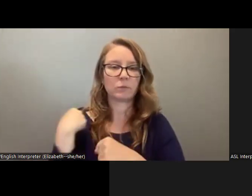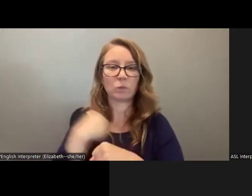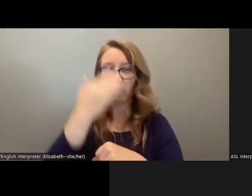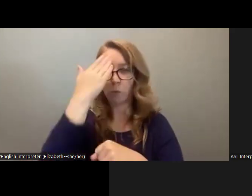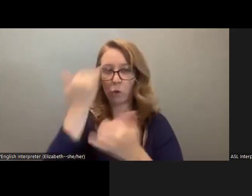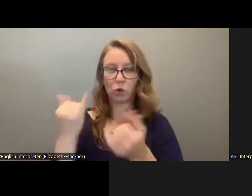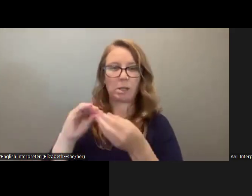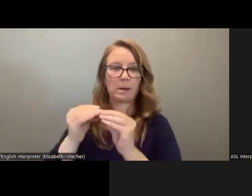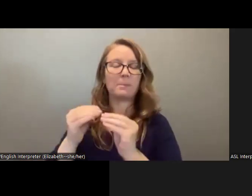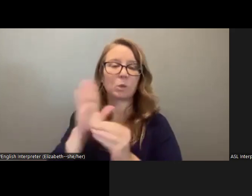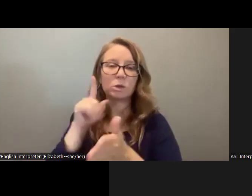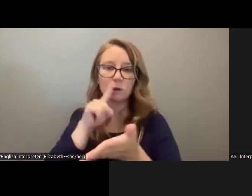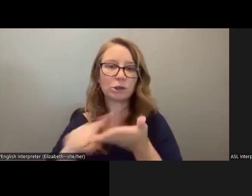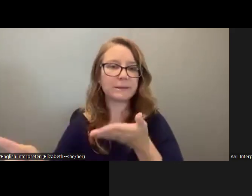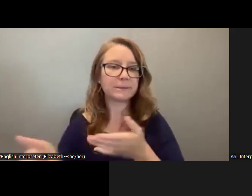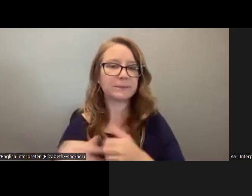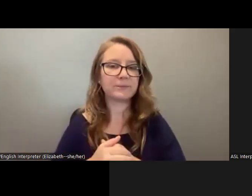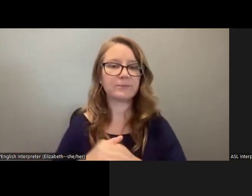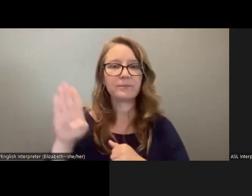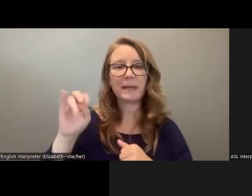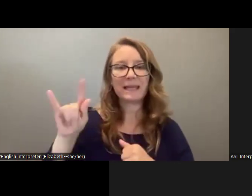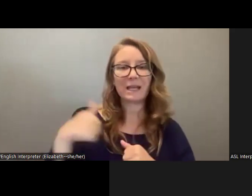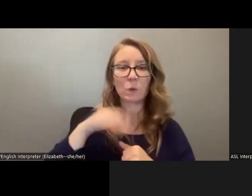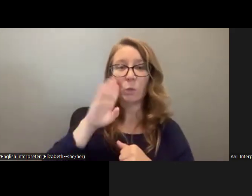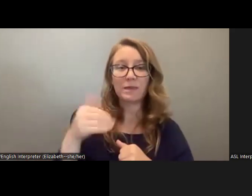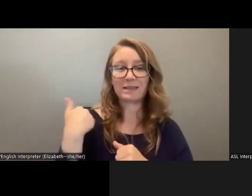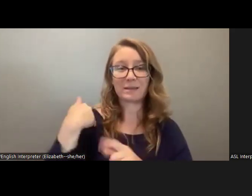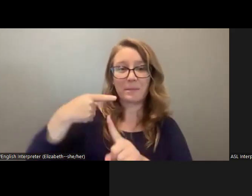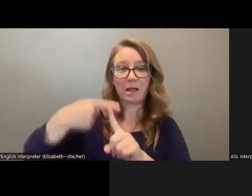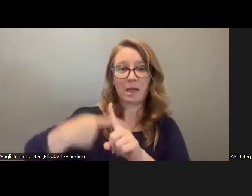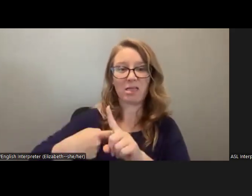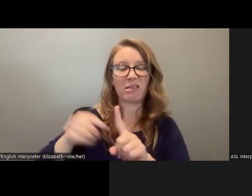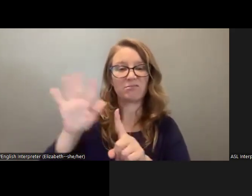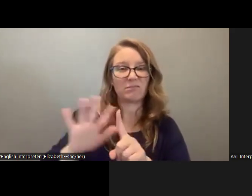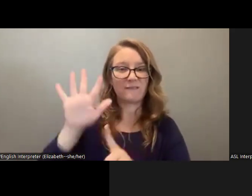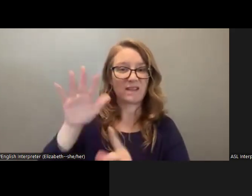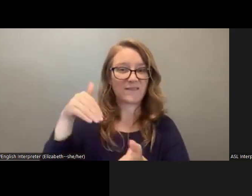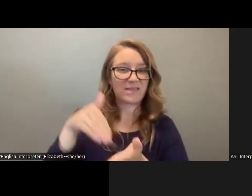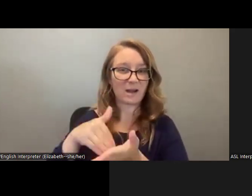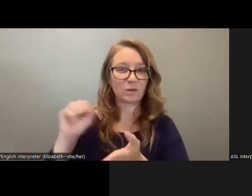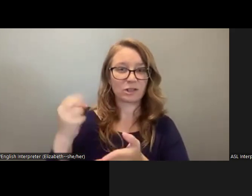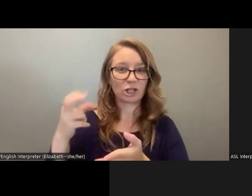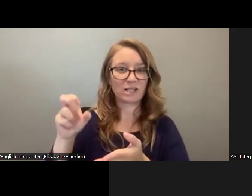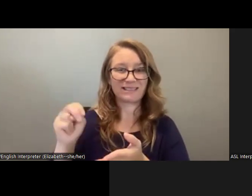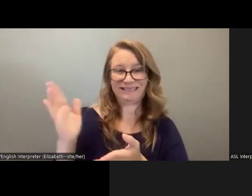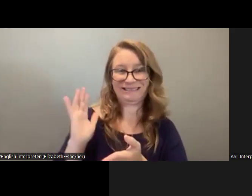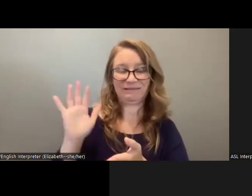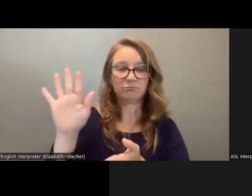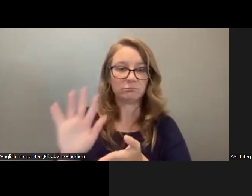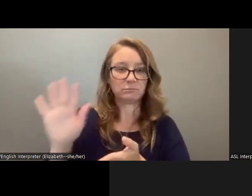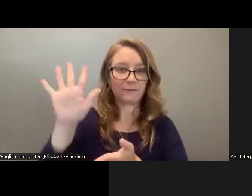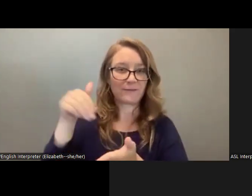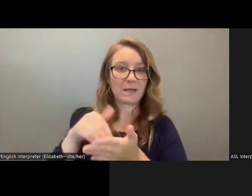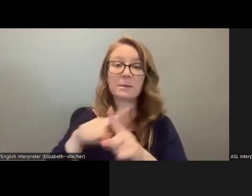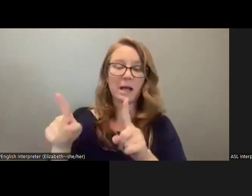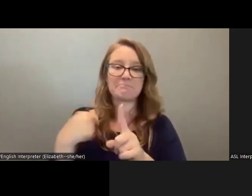number is for that. I know earlier this month it was approximately 5,000, Sheldon, but again, I don't have the exact number, and so we can certainly take that